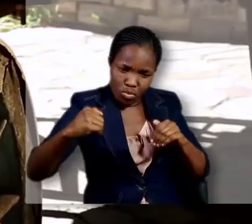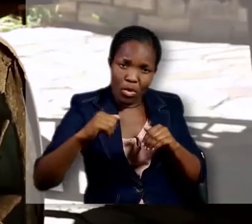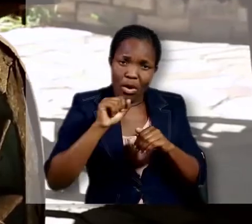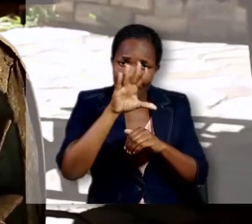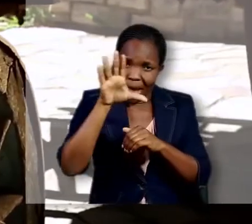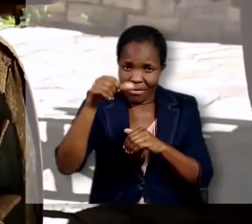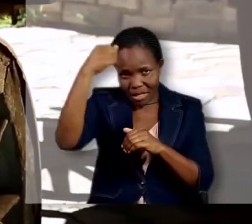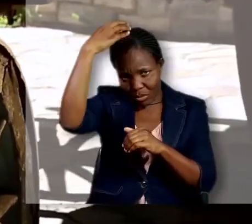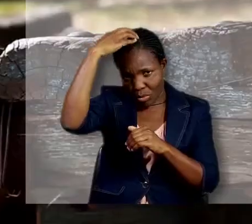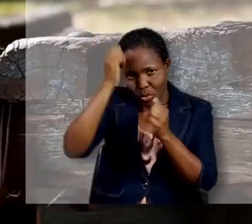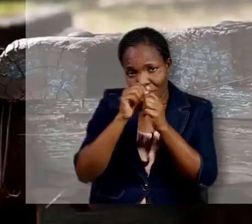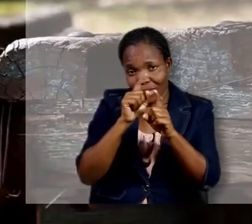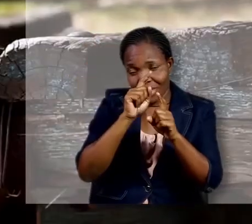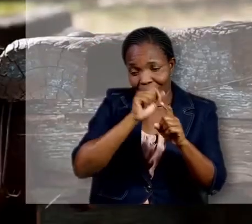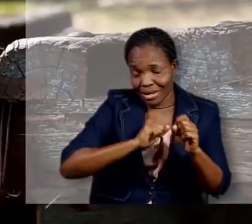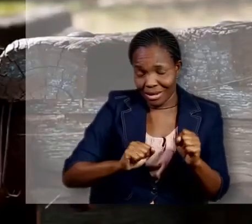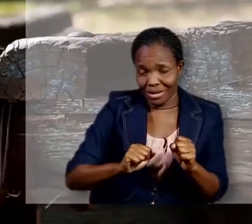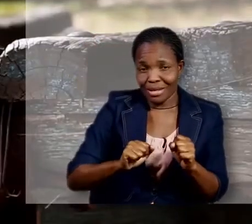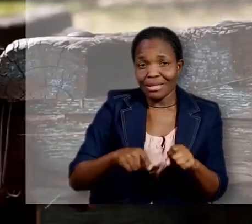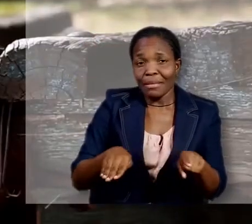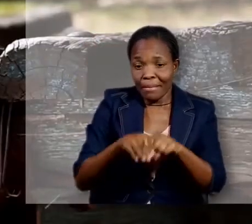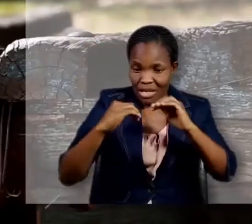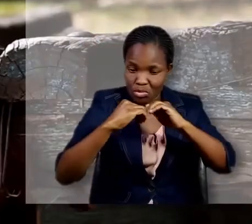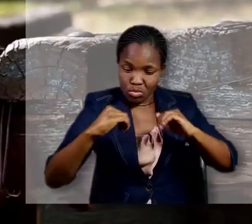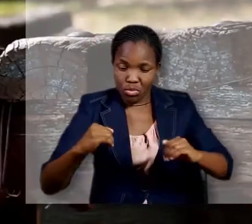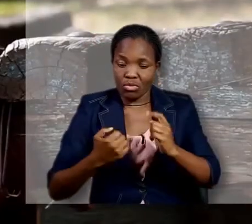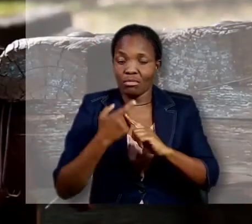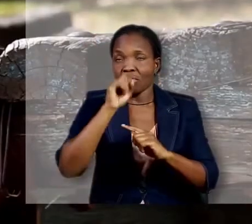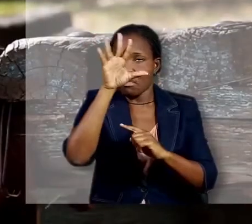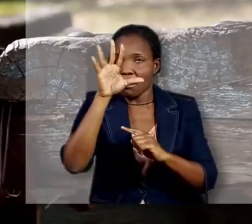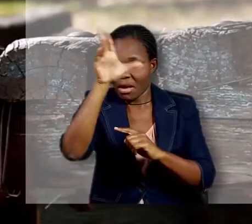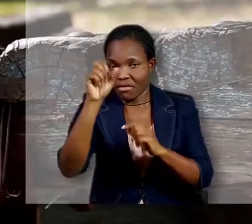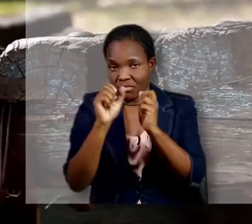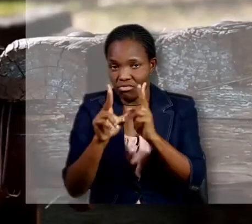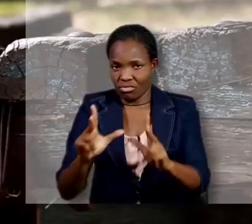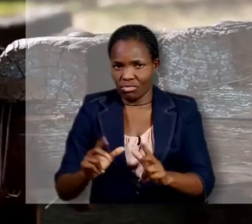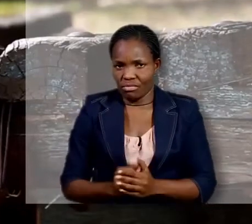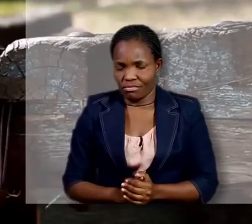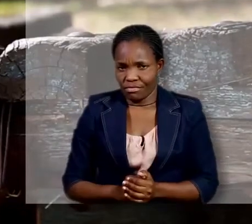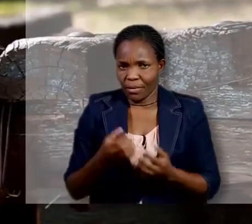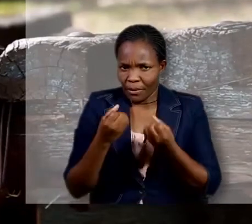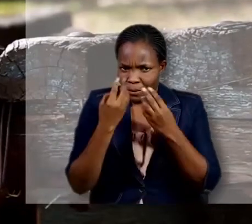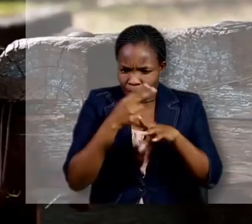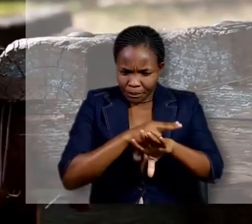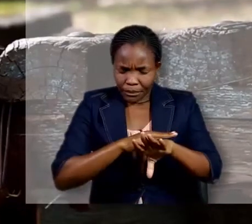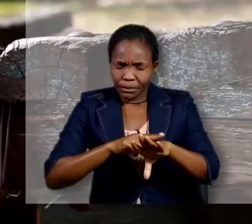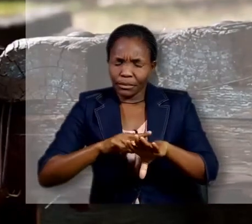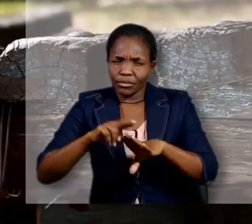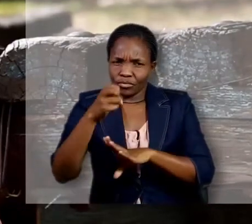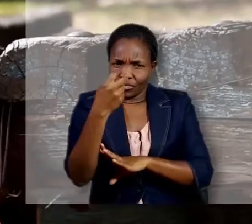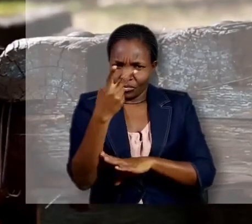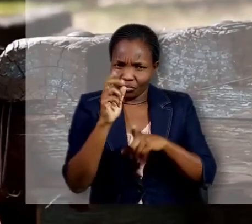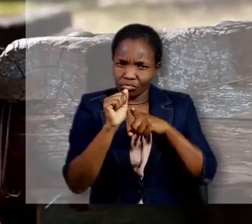African peoples. Two methods of colonial government were practiced: direct and indirect rule.